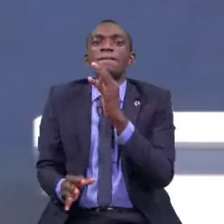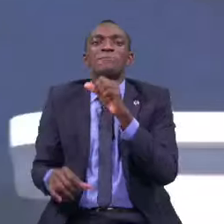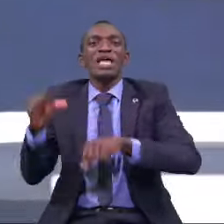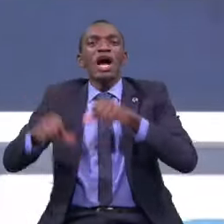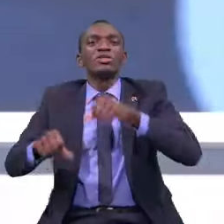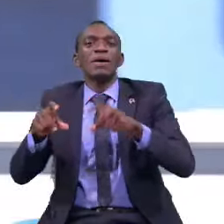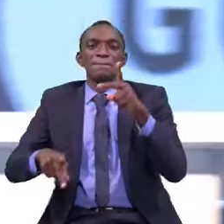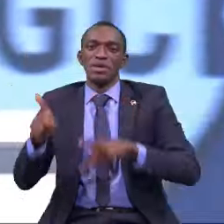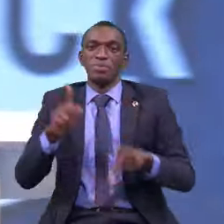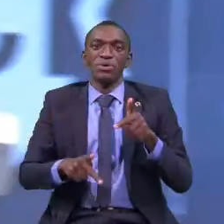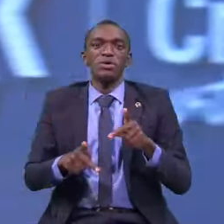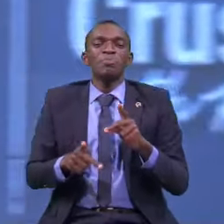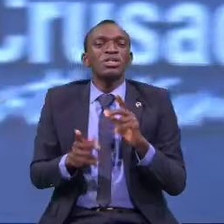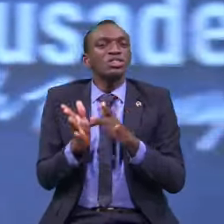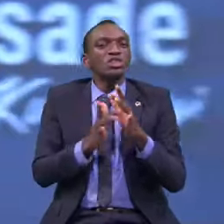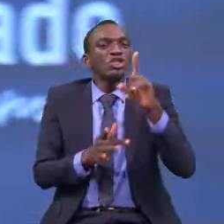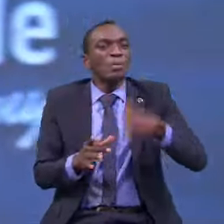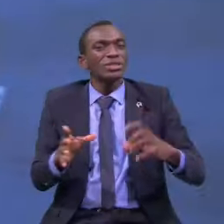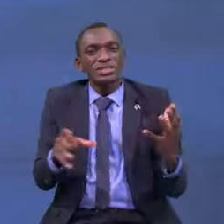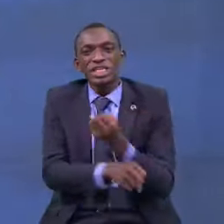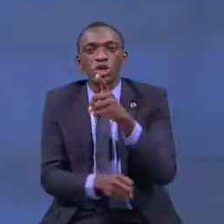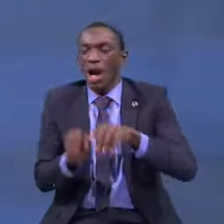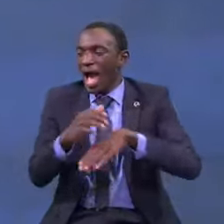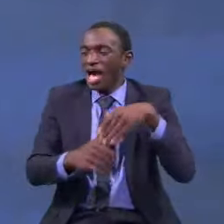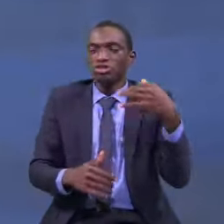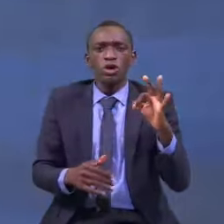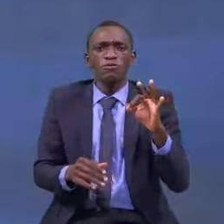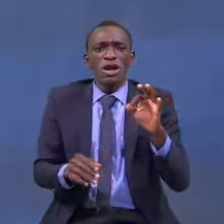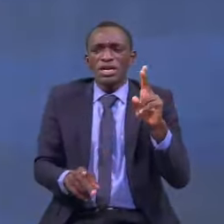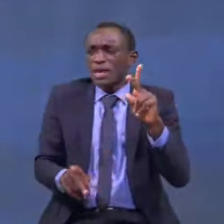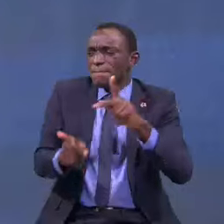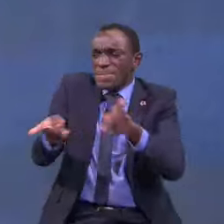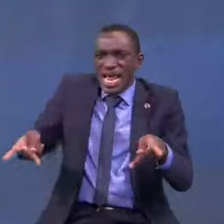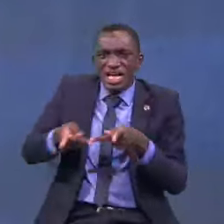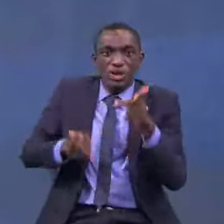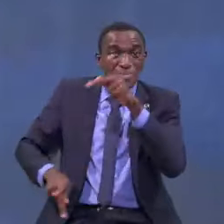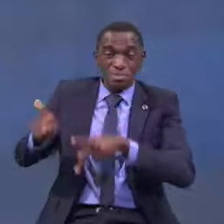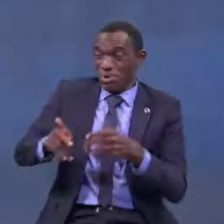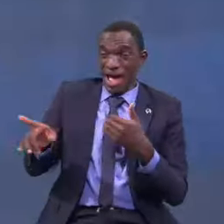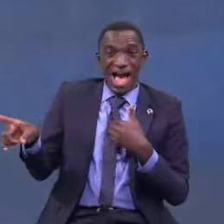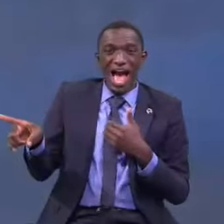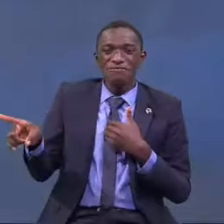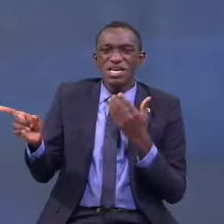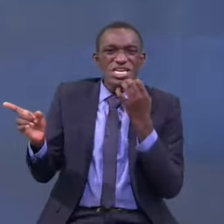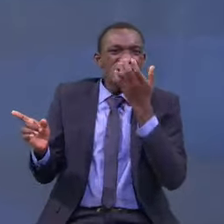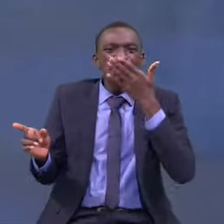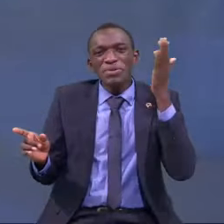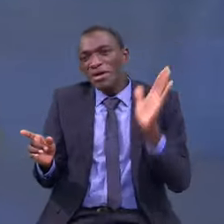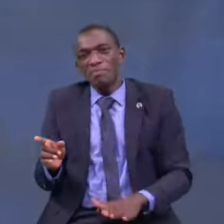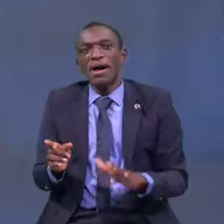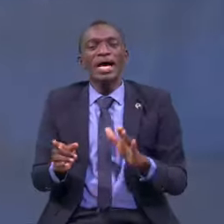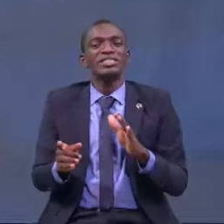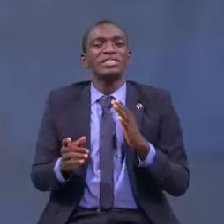all those people that will have evil, blind, dark influence on you.